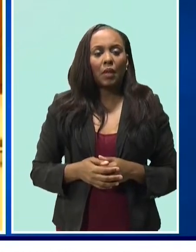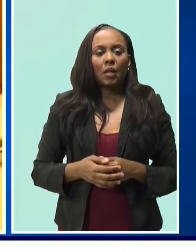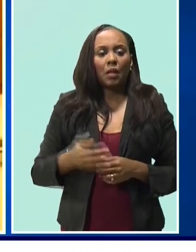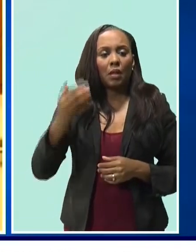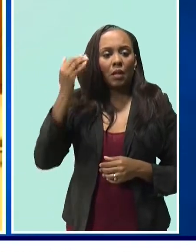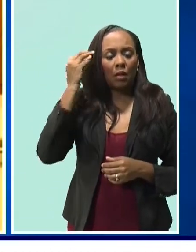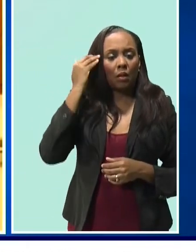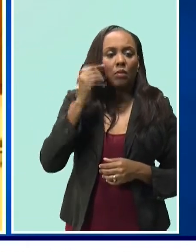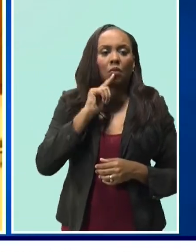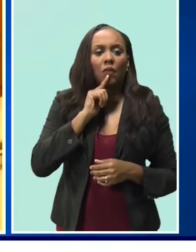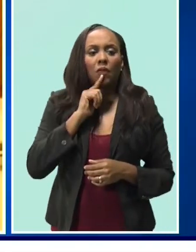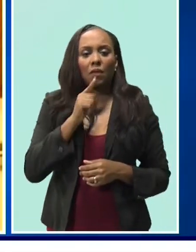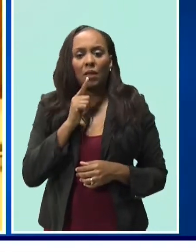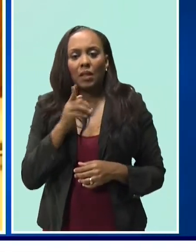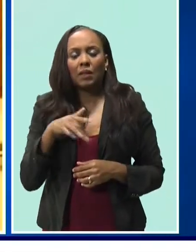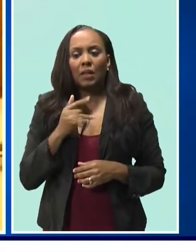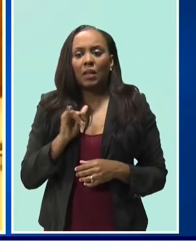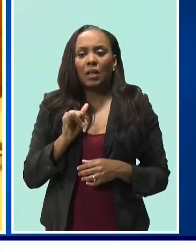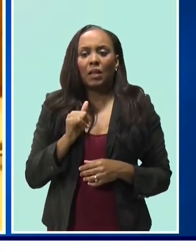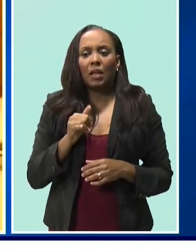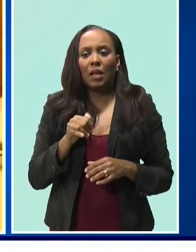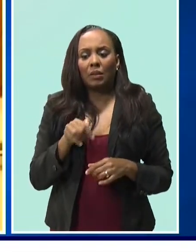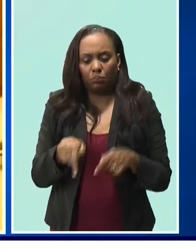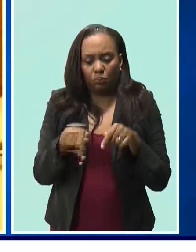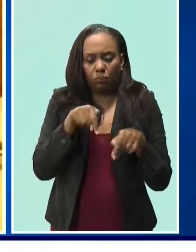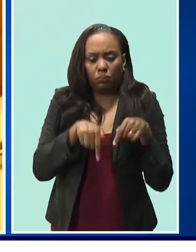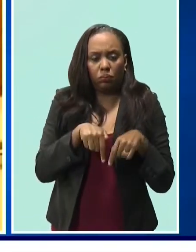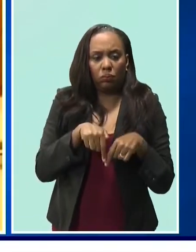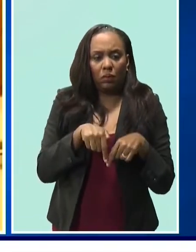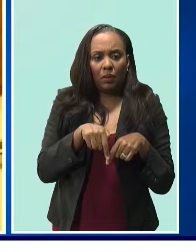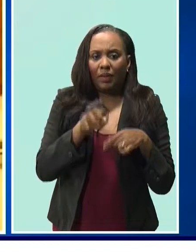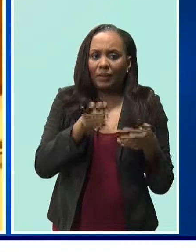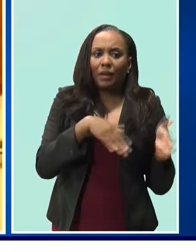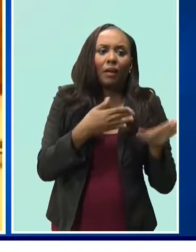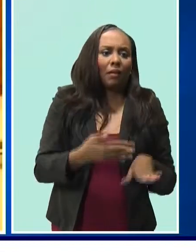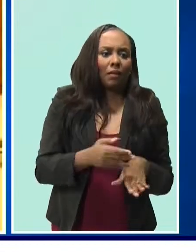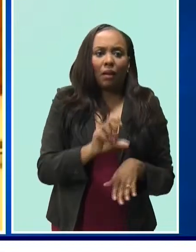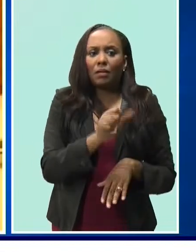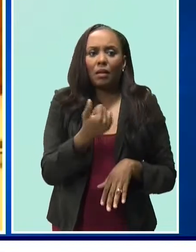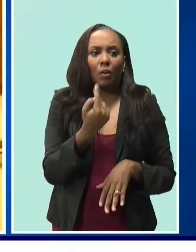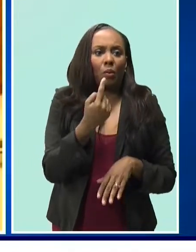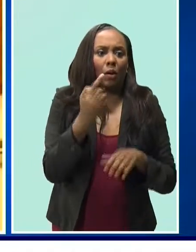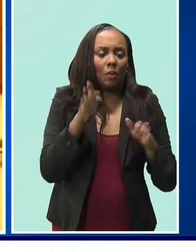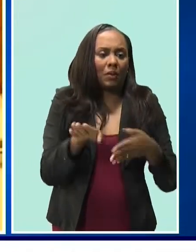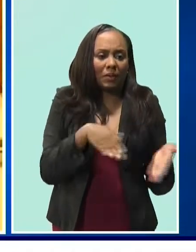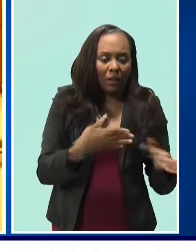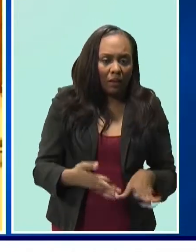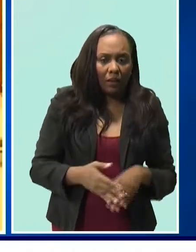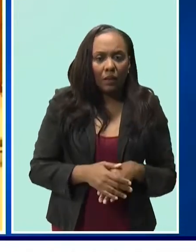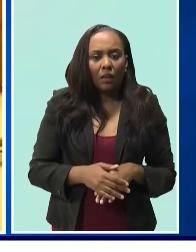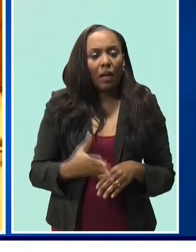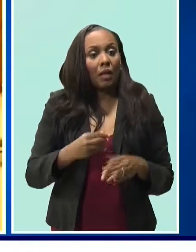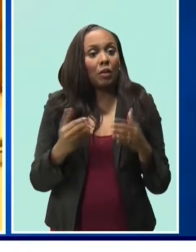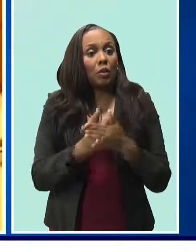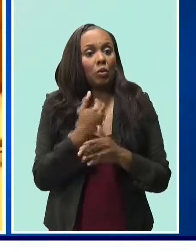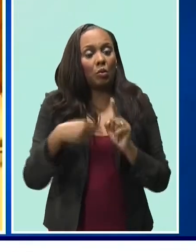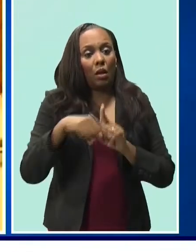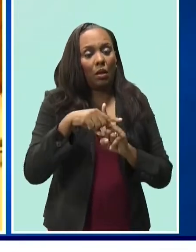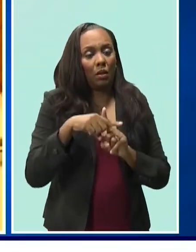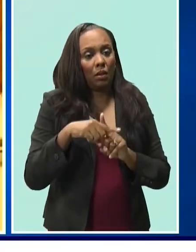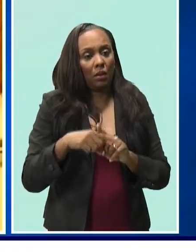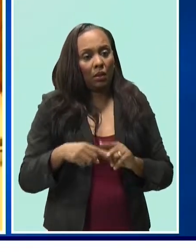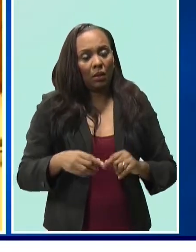and also with the new case. And what we have intended to do with the new case is to